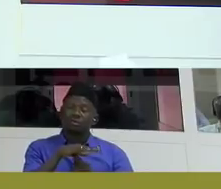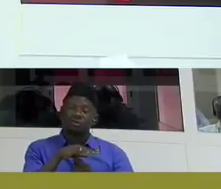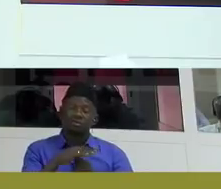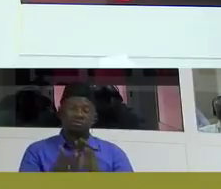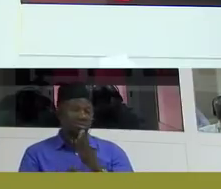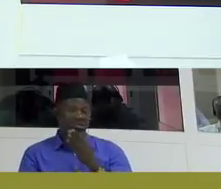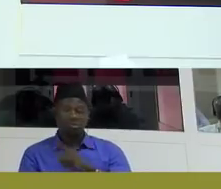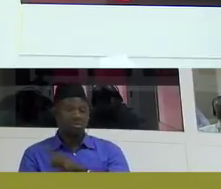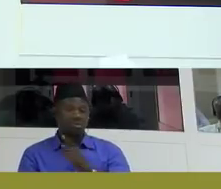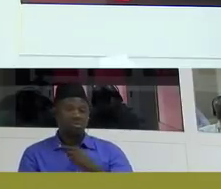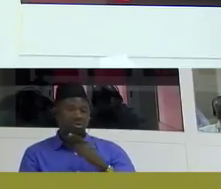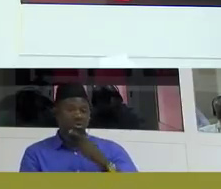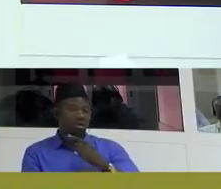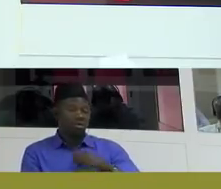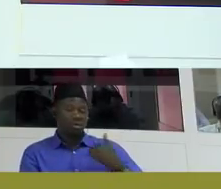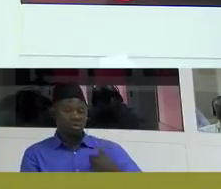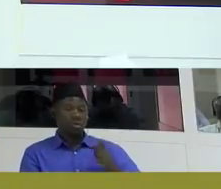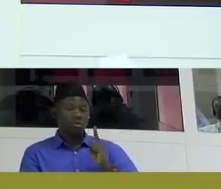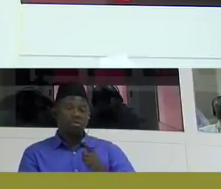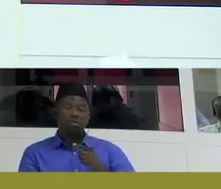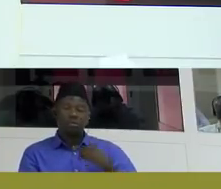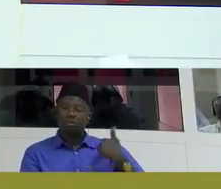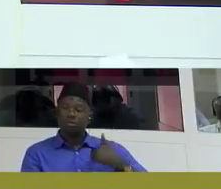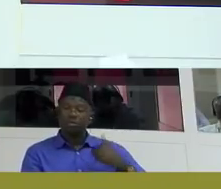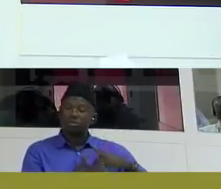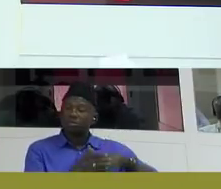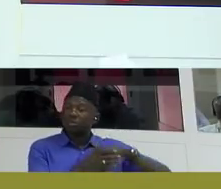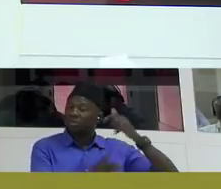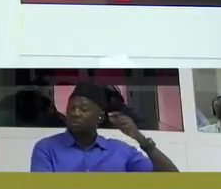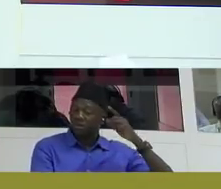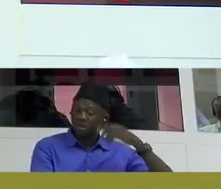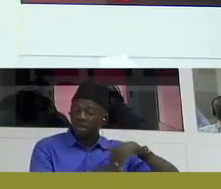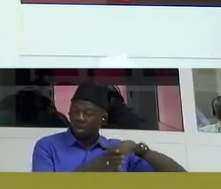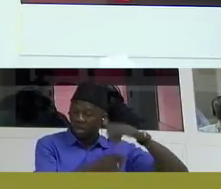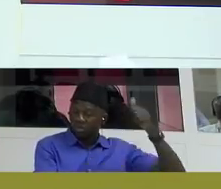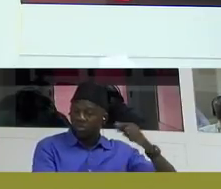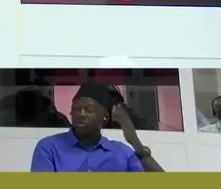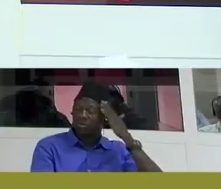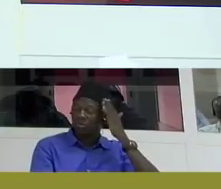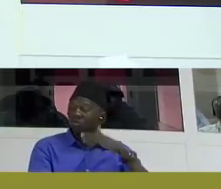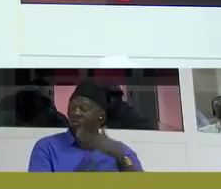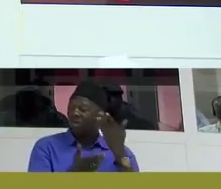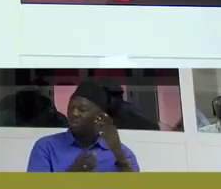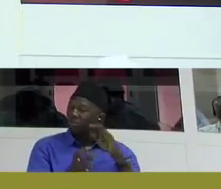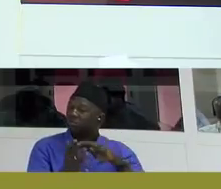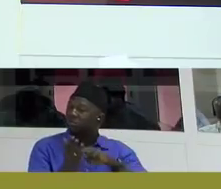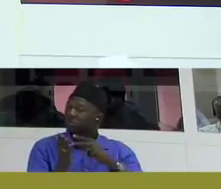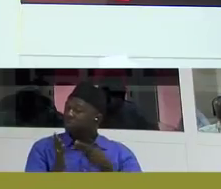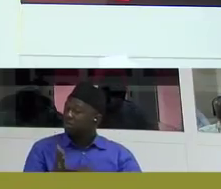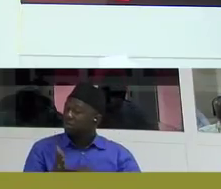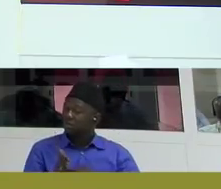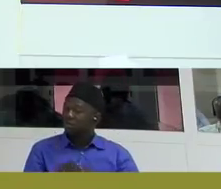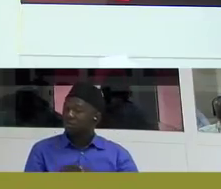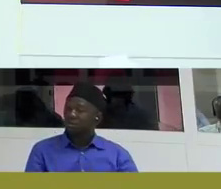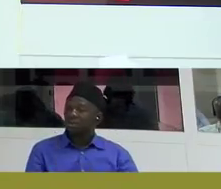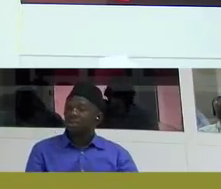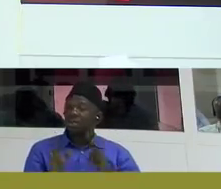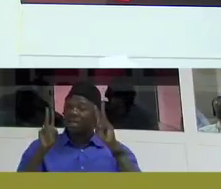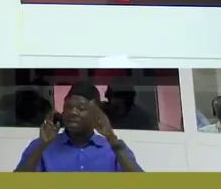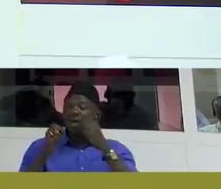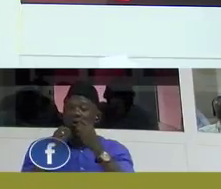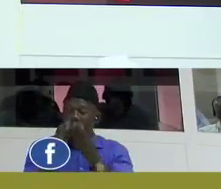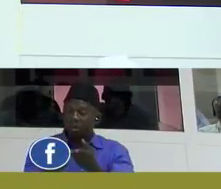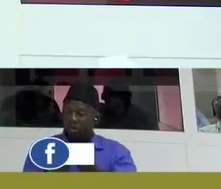maybe not to Gambians, but people who live outside, they would know where he is heading to. I am not appointing